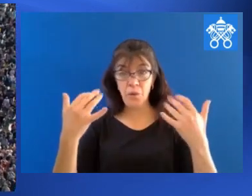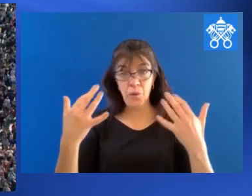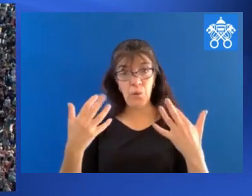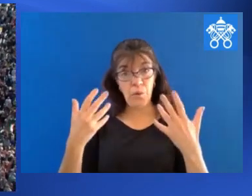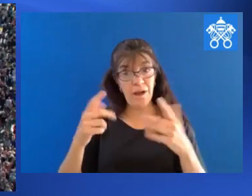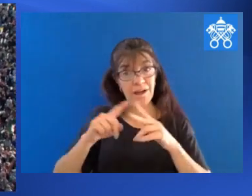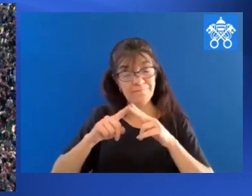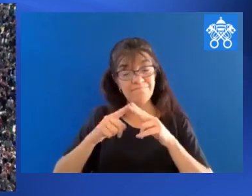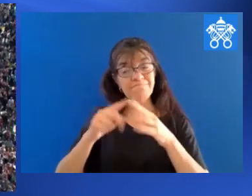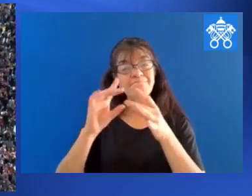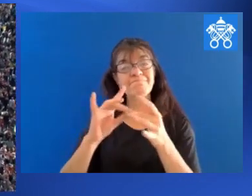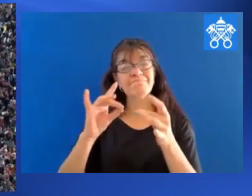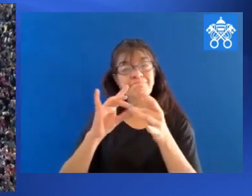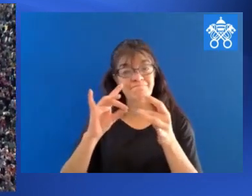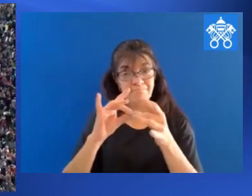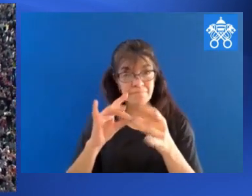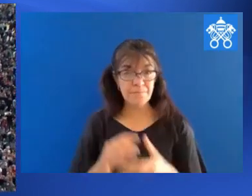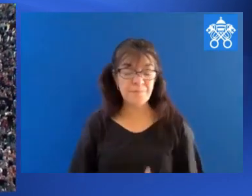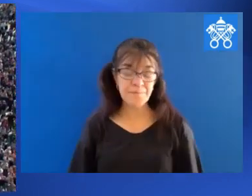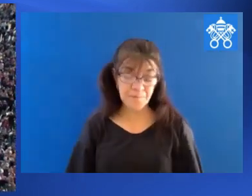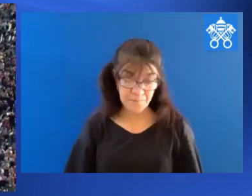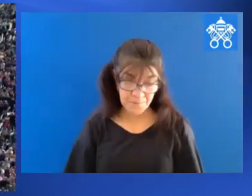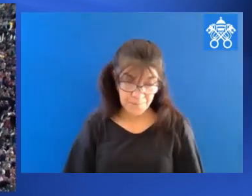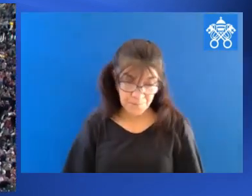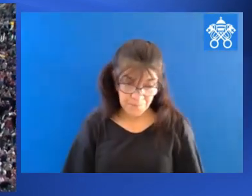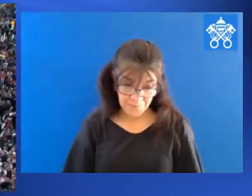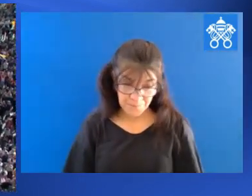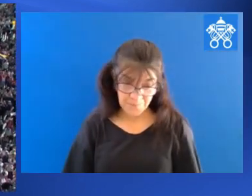now await his words.